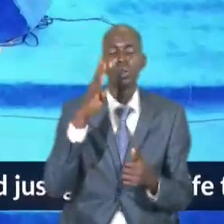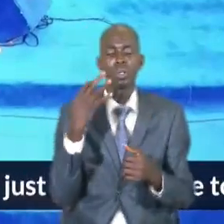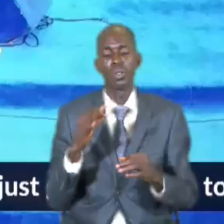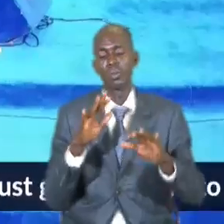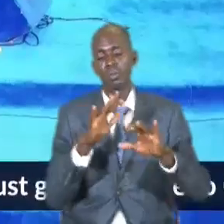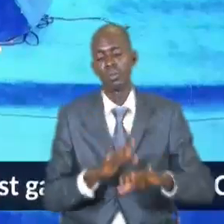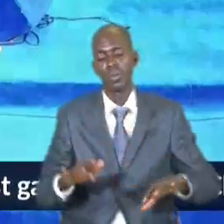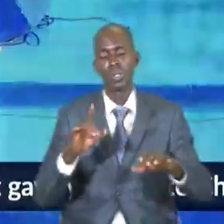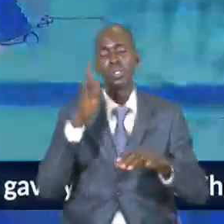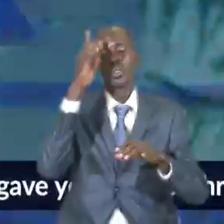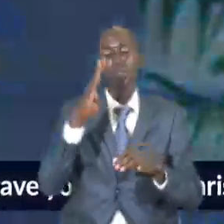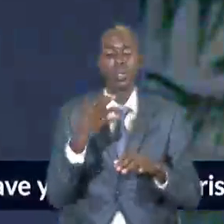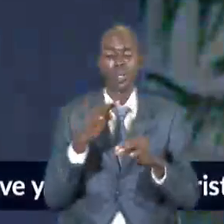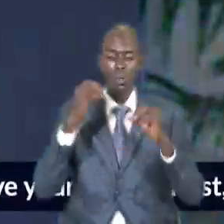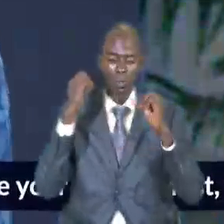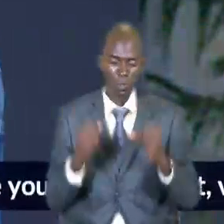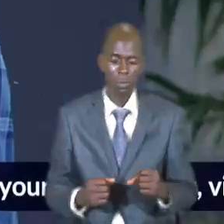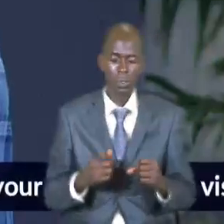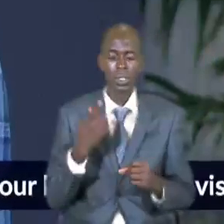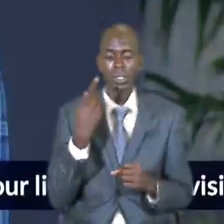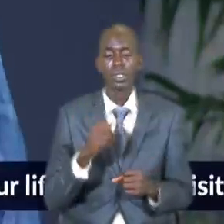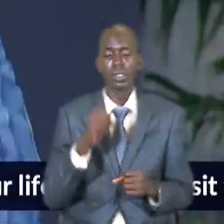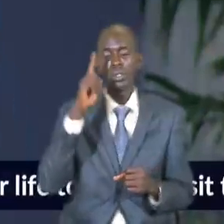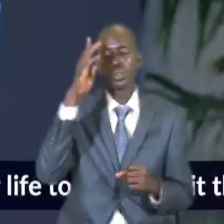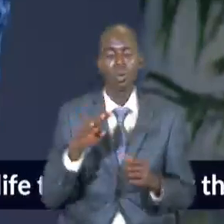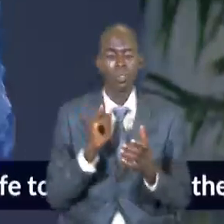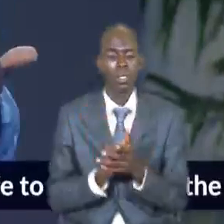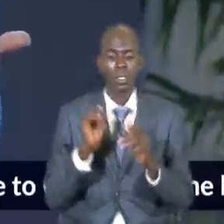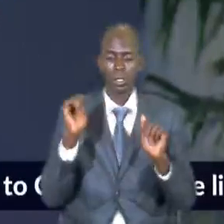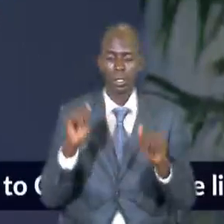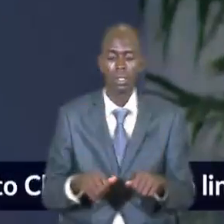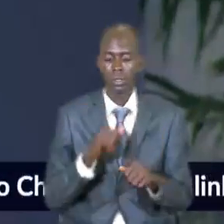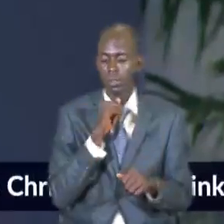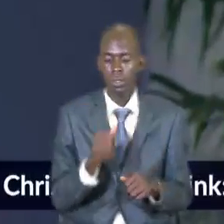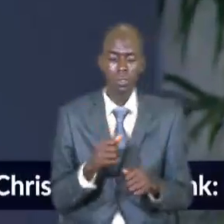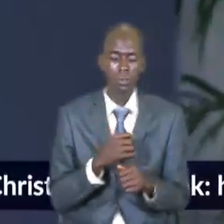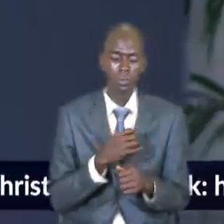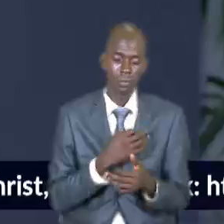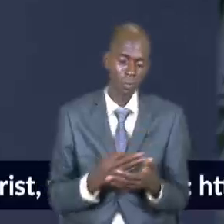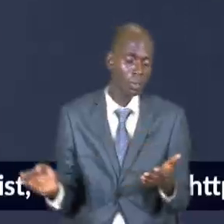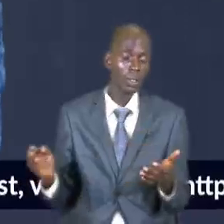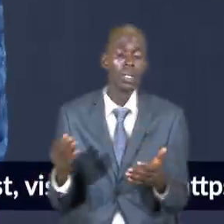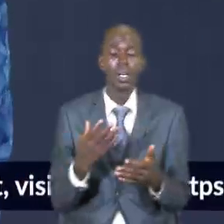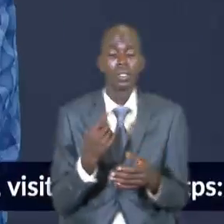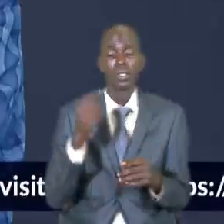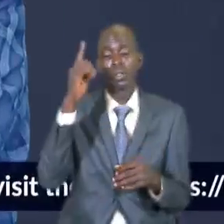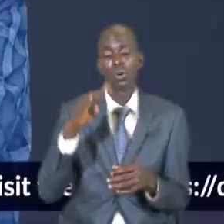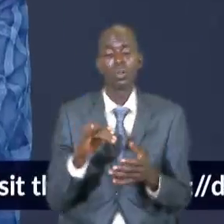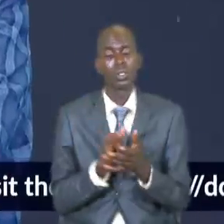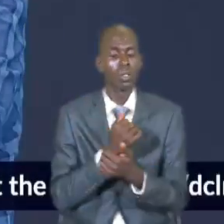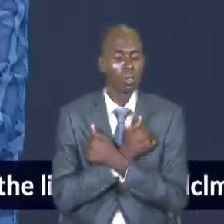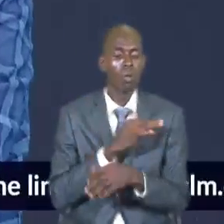of power, the God that cannot fail, and the God that loves all your children, all your